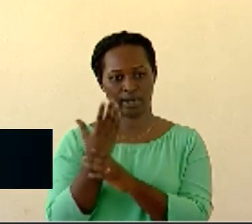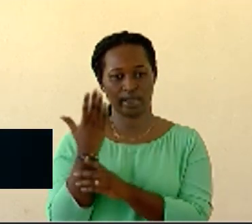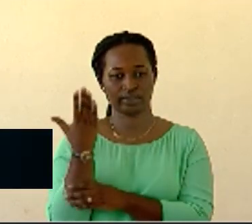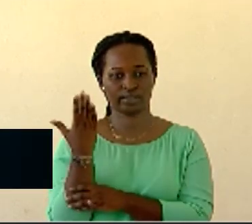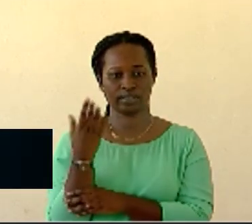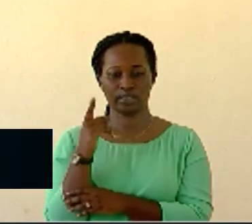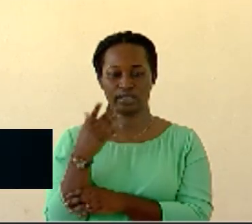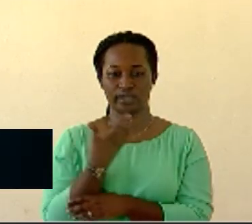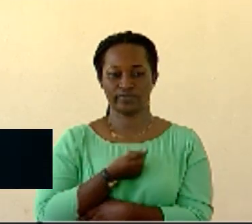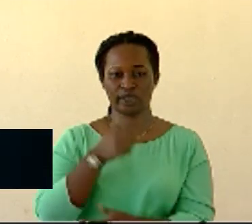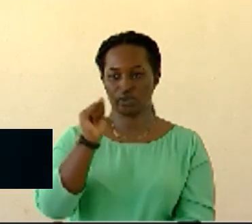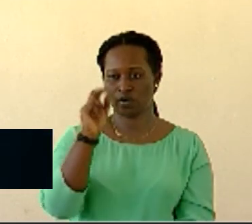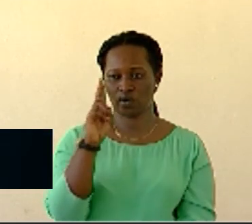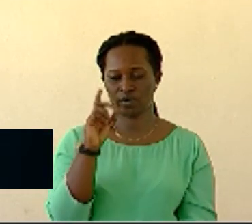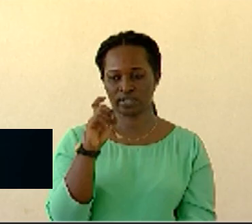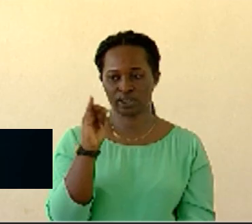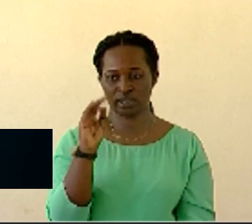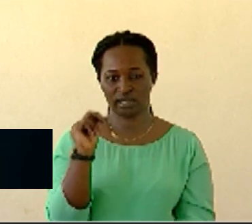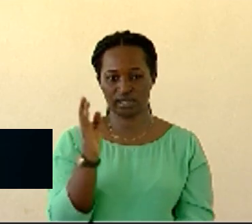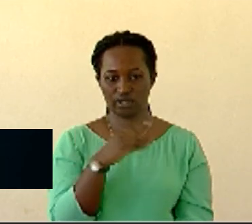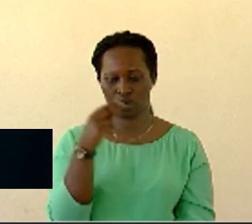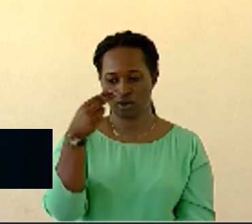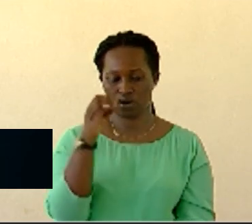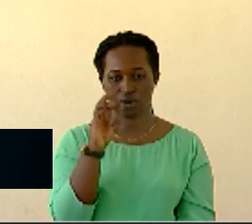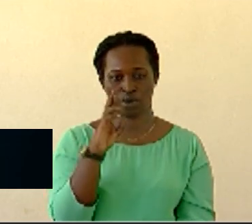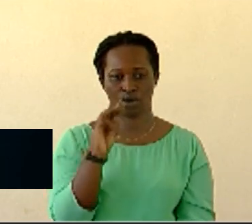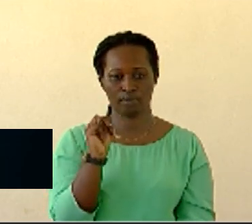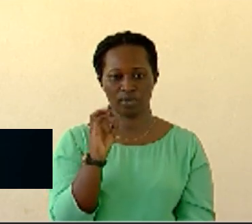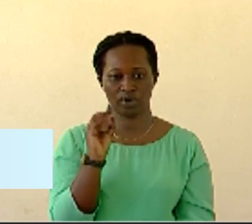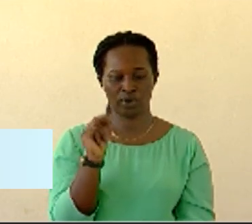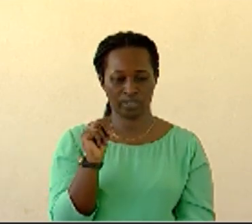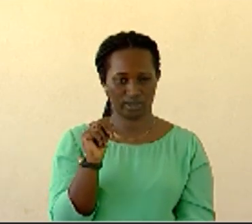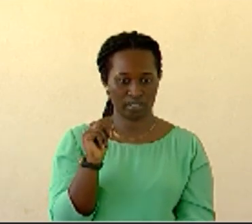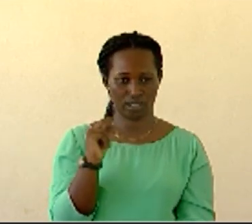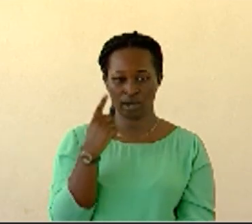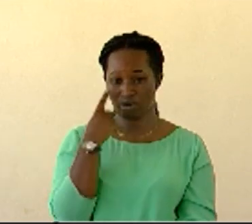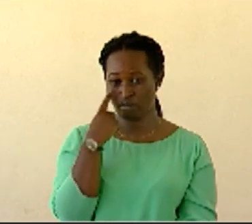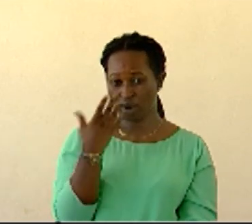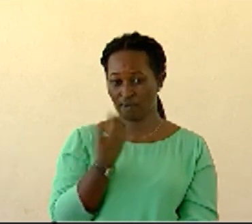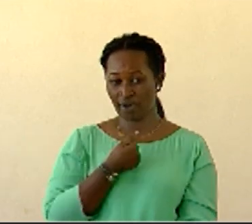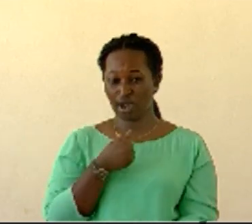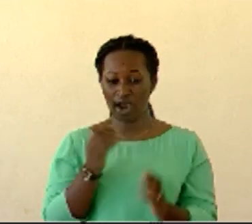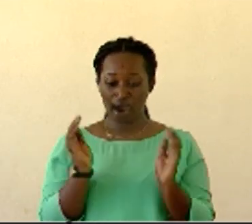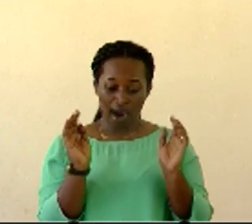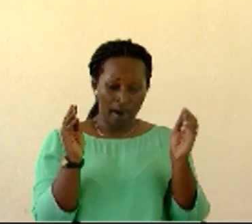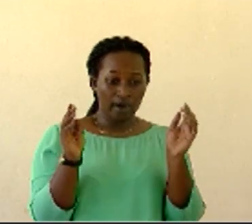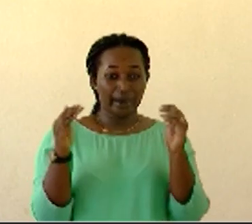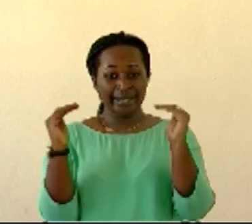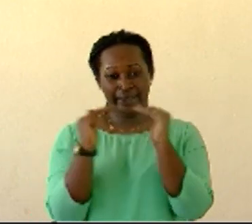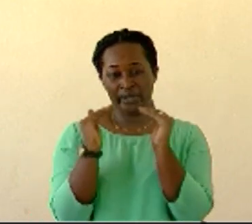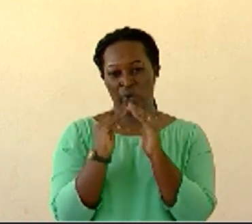is auxin hormone at the tip of the plant. You see, there is equal distribution